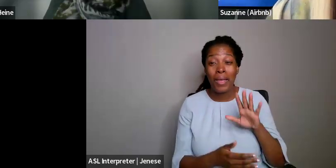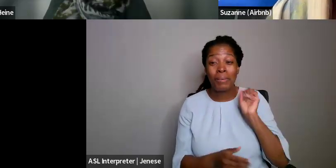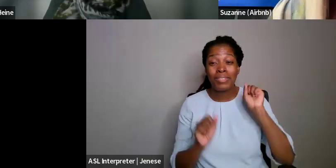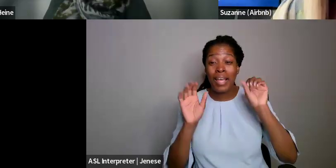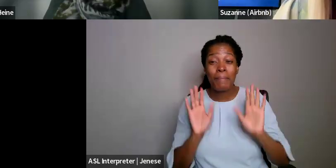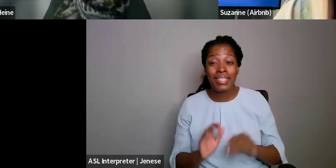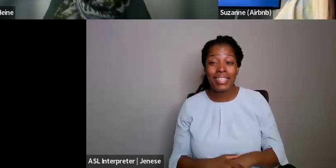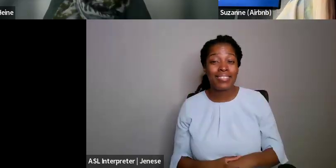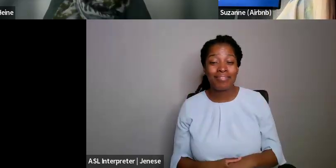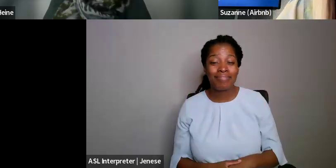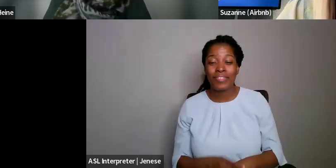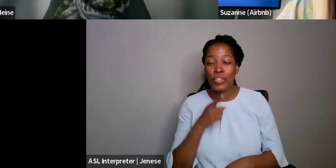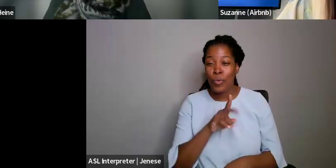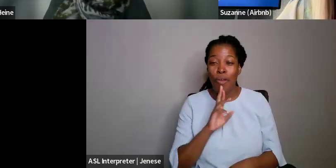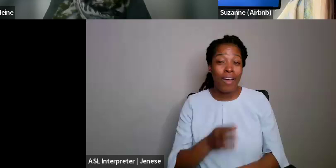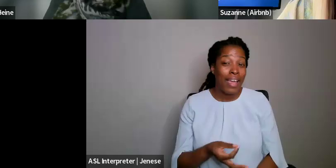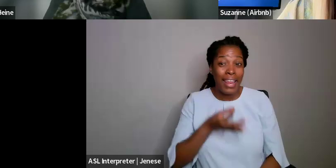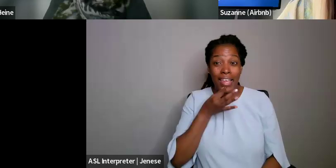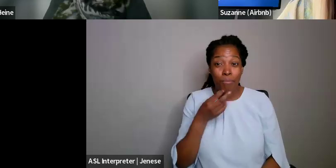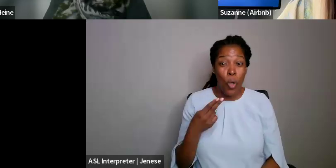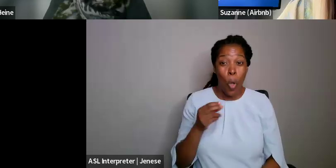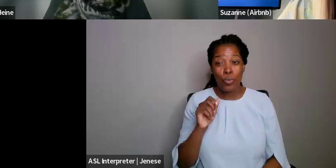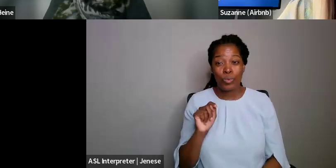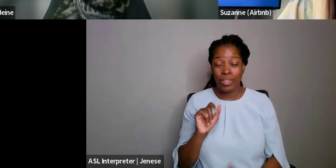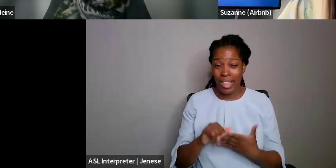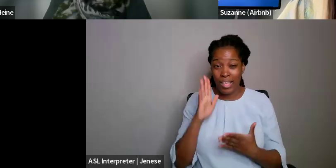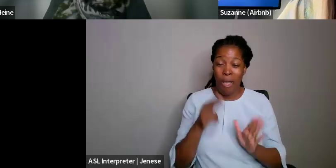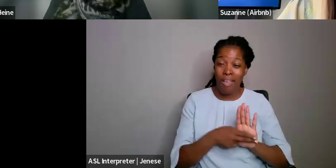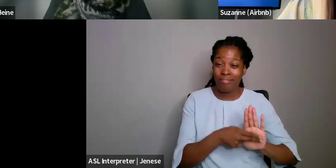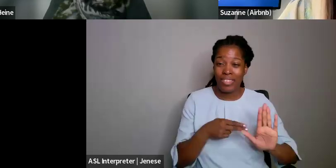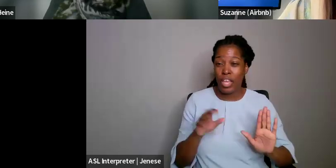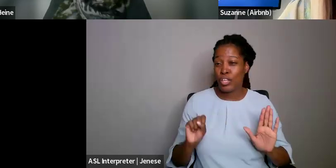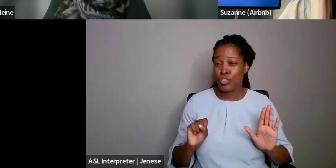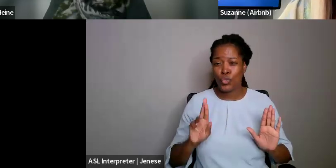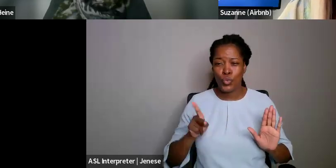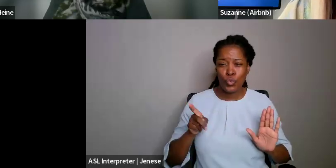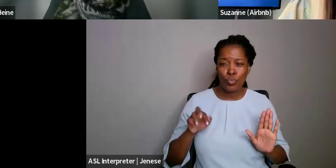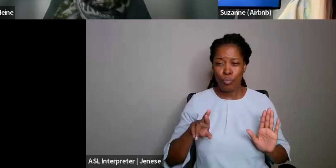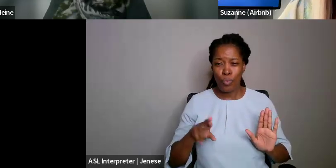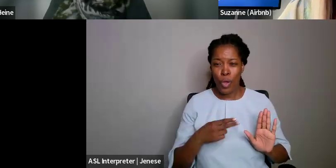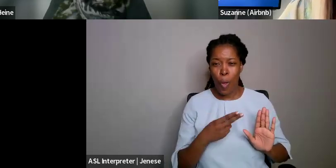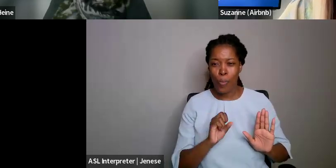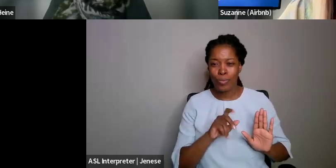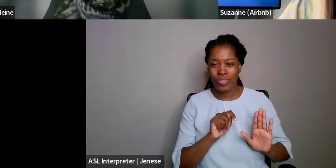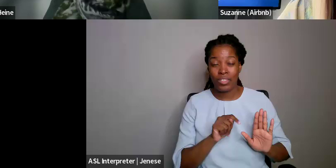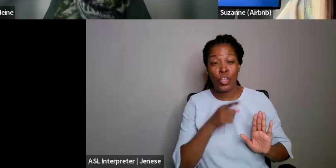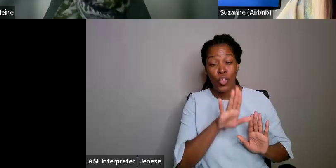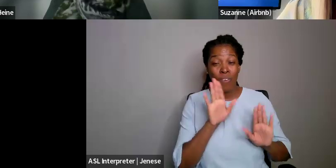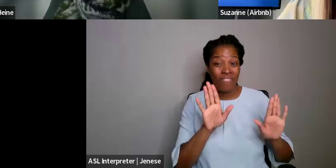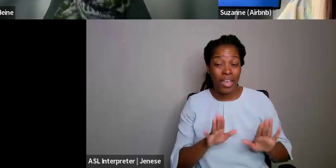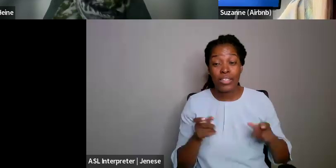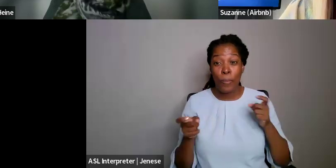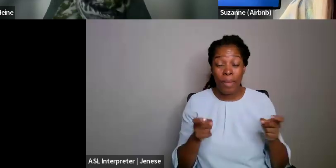are a true expert host. There's a reason we call you super host, because you are phenomenal that you manage not 1 but 2